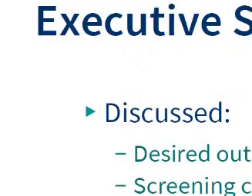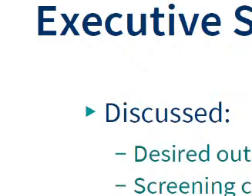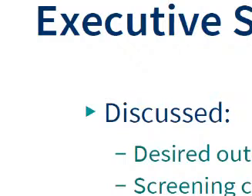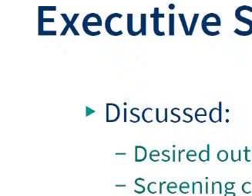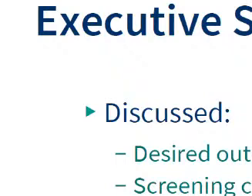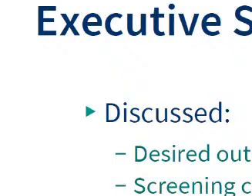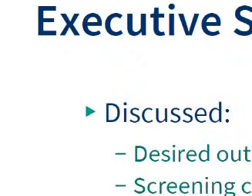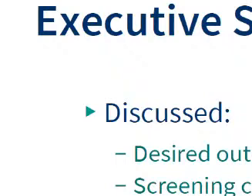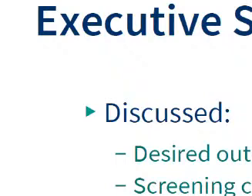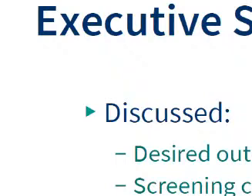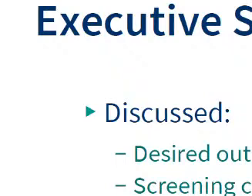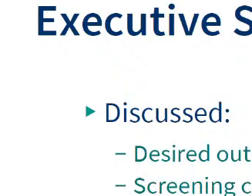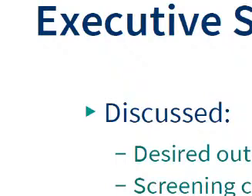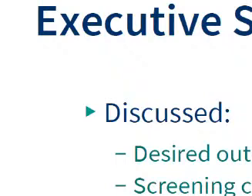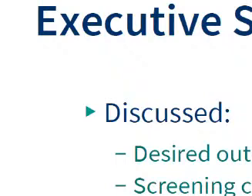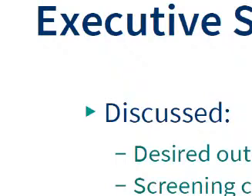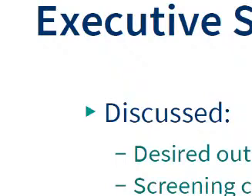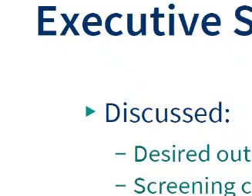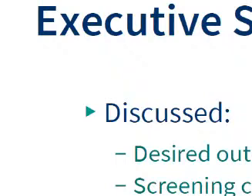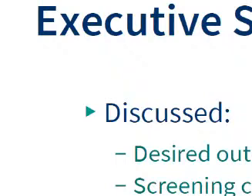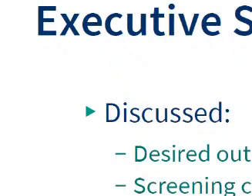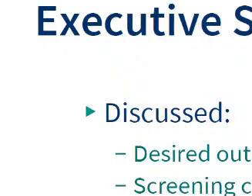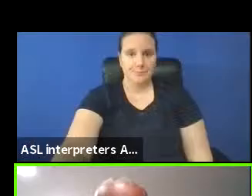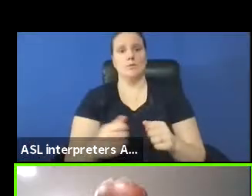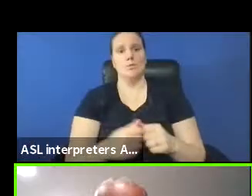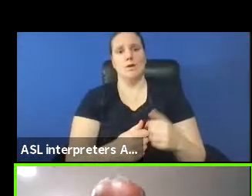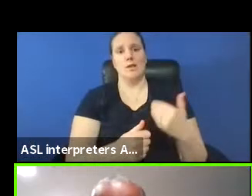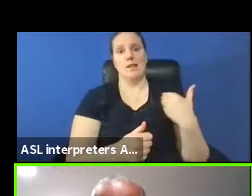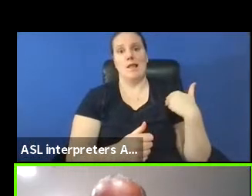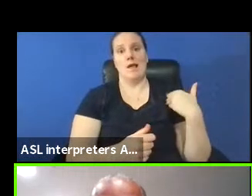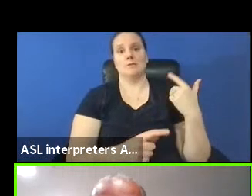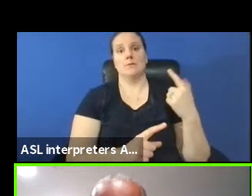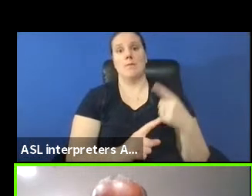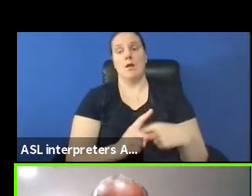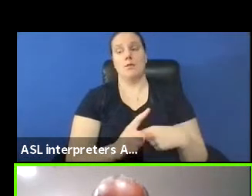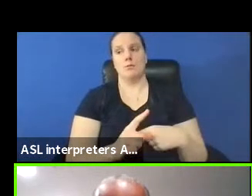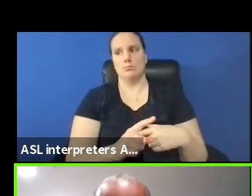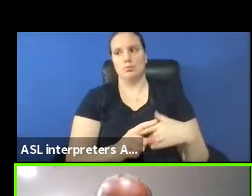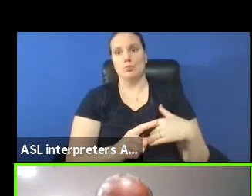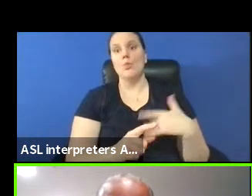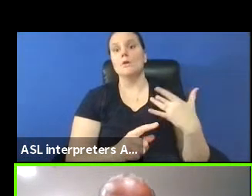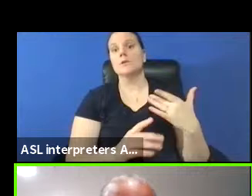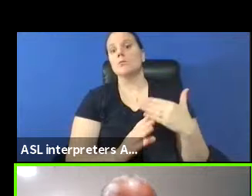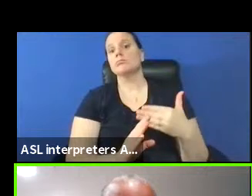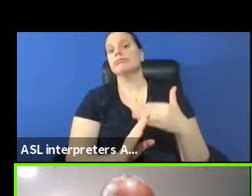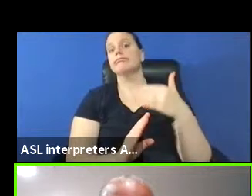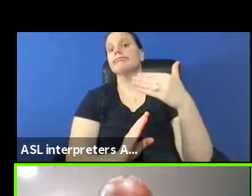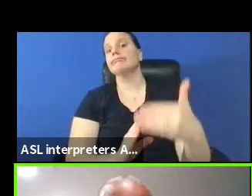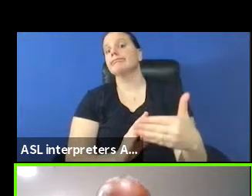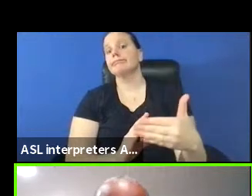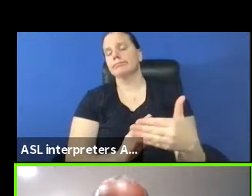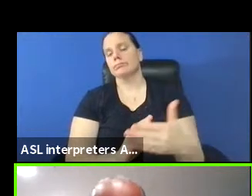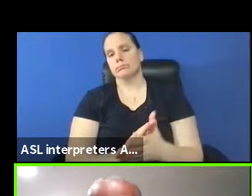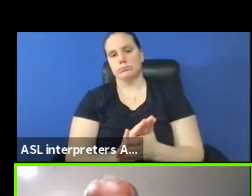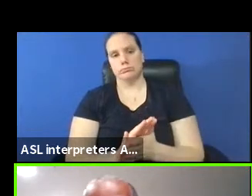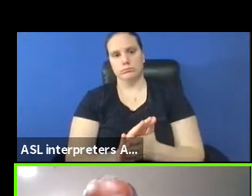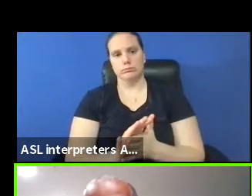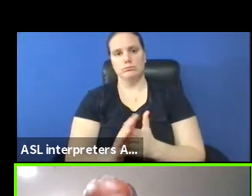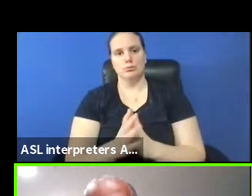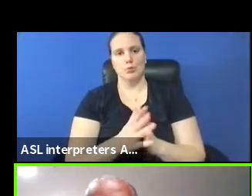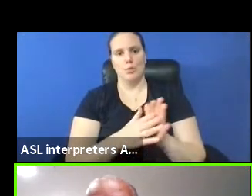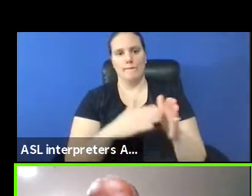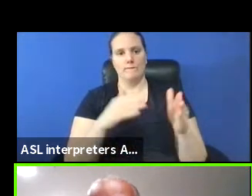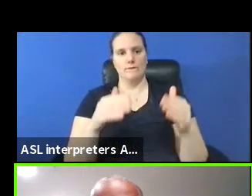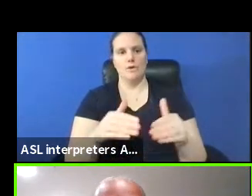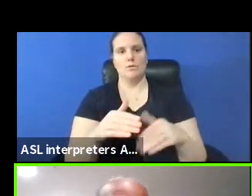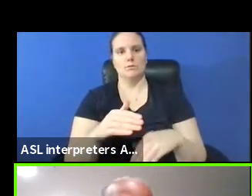have now about what's going on in the last month or what's coming up. So we can give the bulk of the